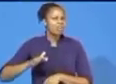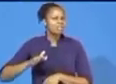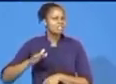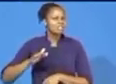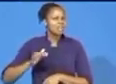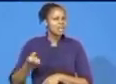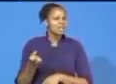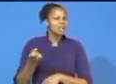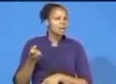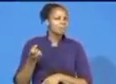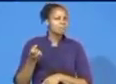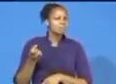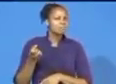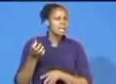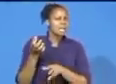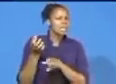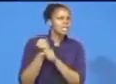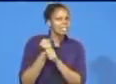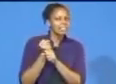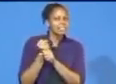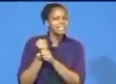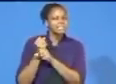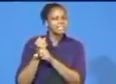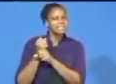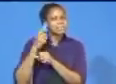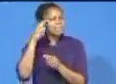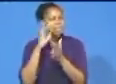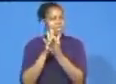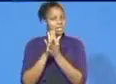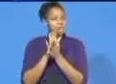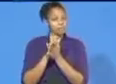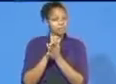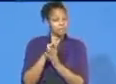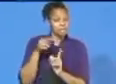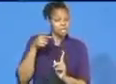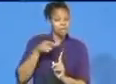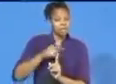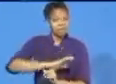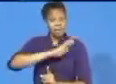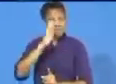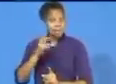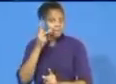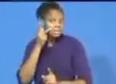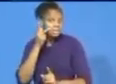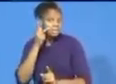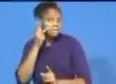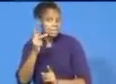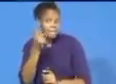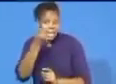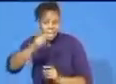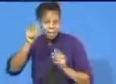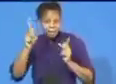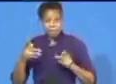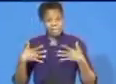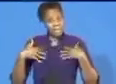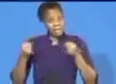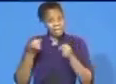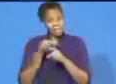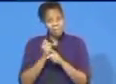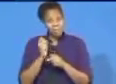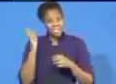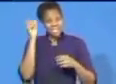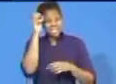from? She had no point of reference. She had never seen anyone cleansed from leprosy,